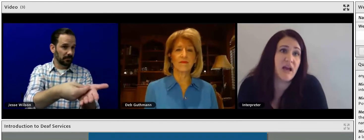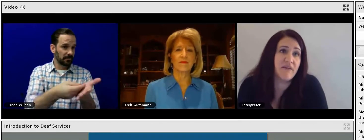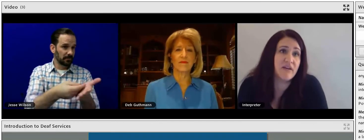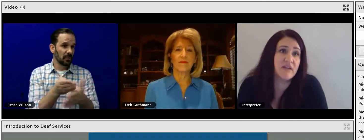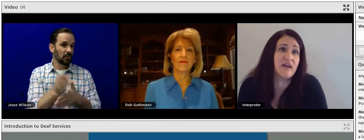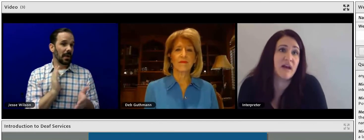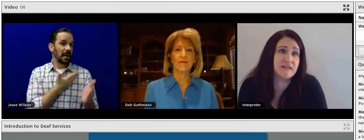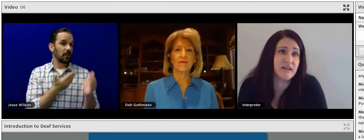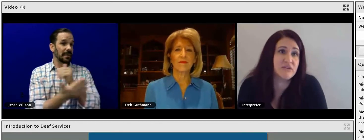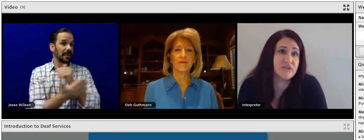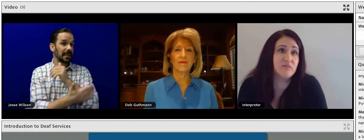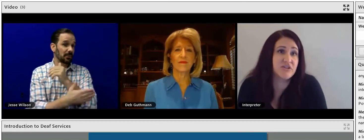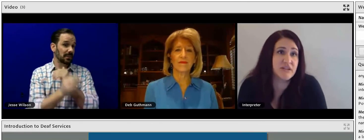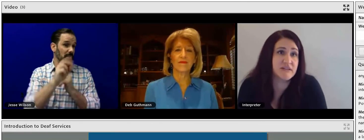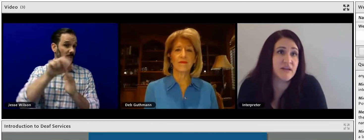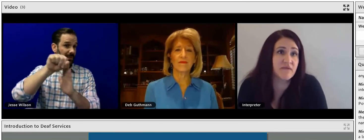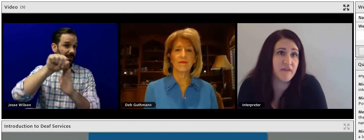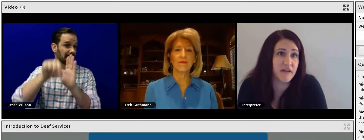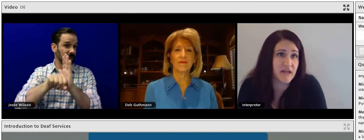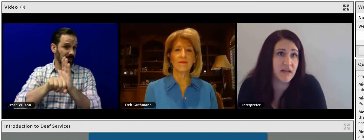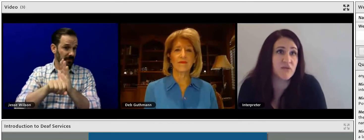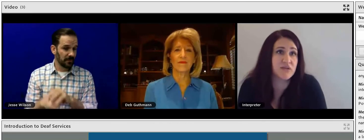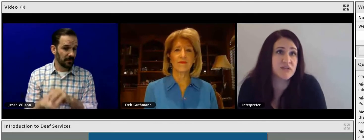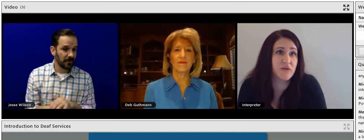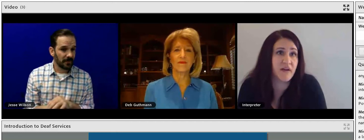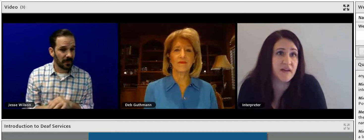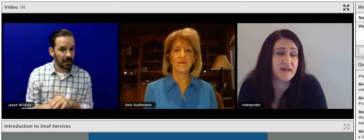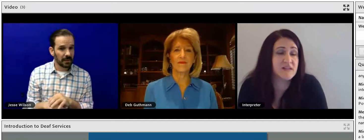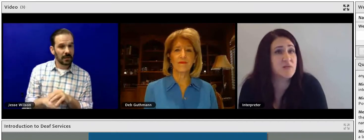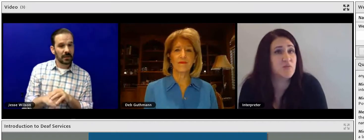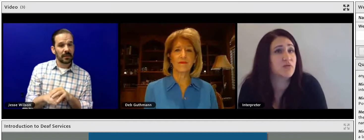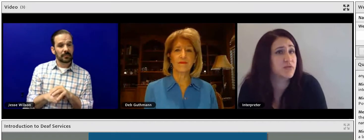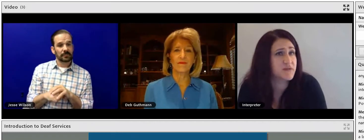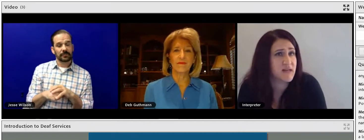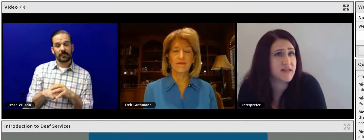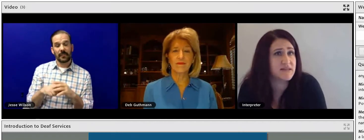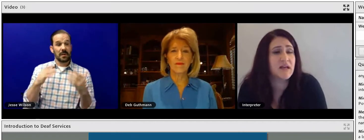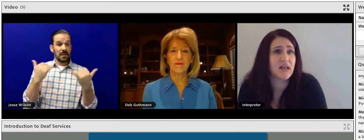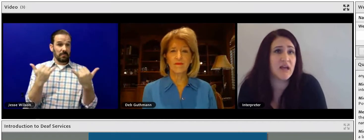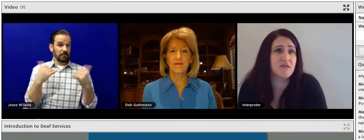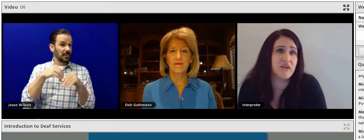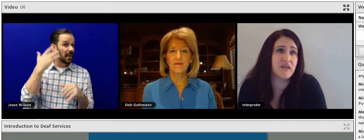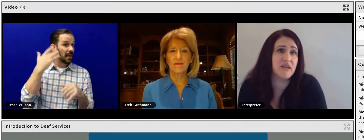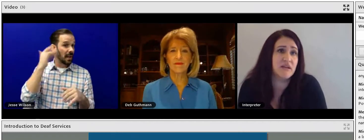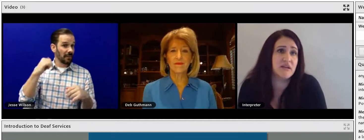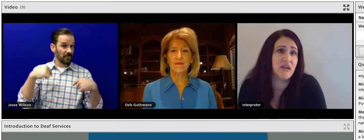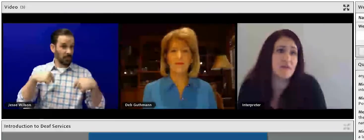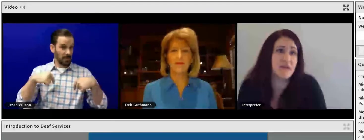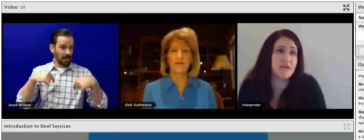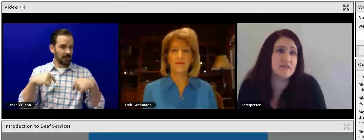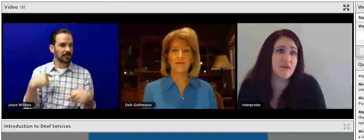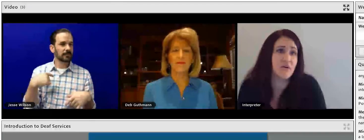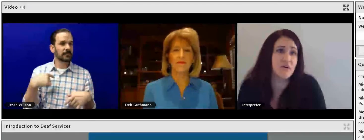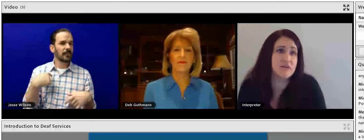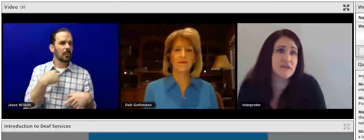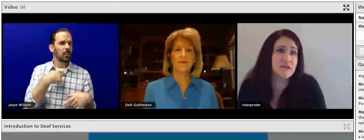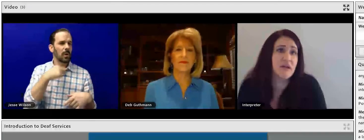us. And having the access to budgets and funding in order to provide that, especially in more rural states, can